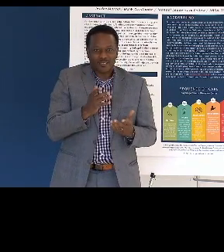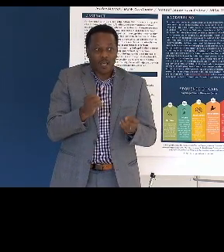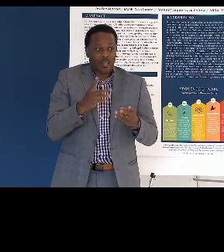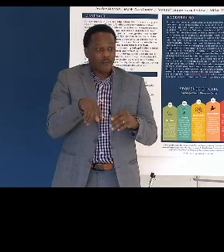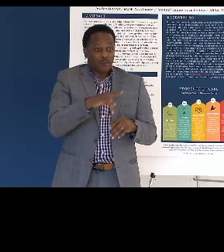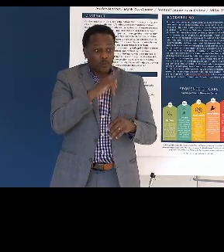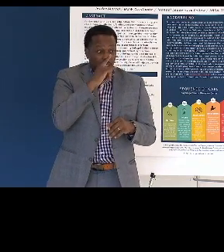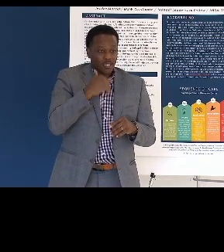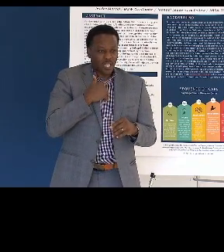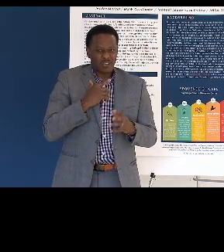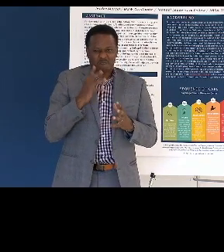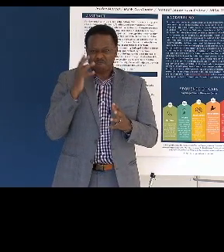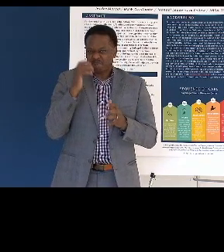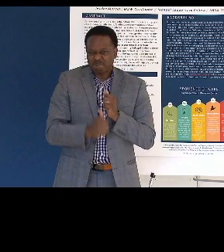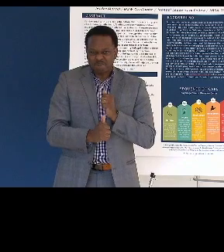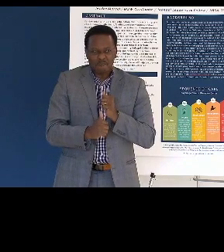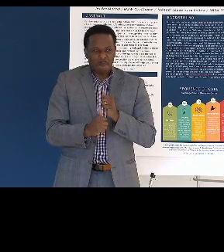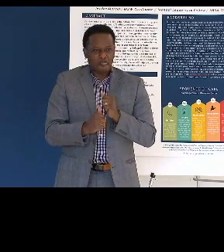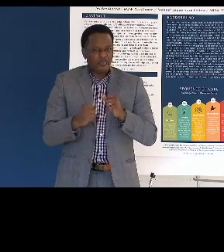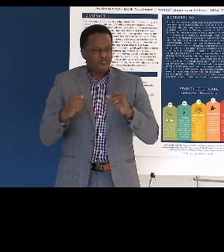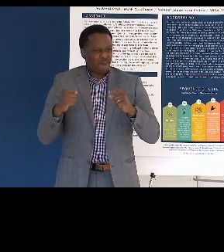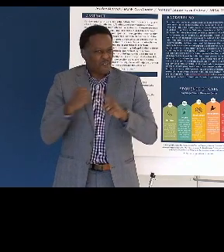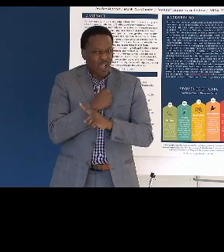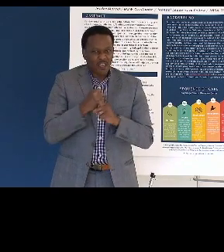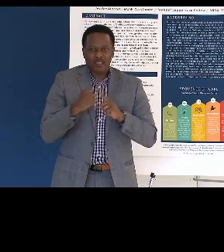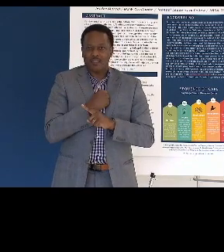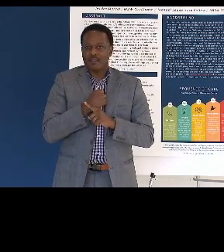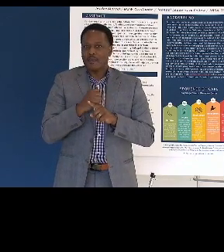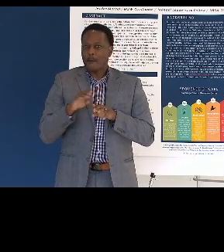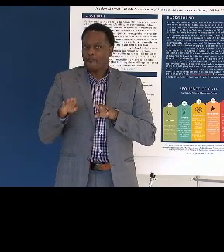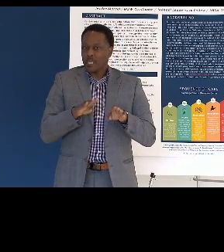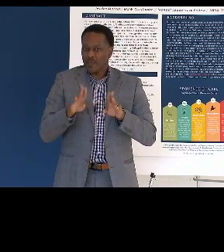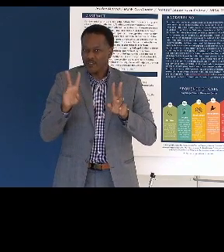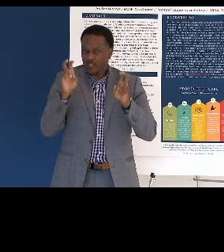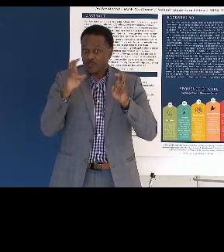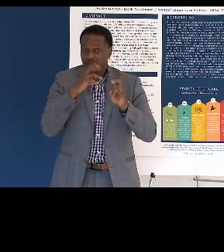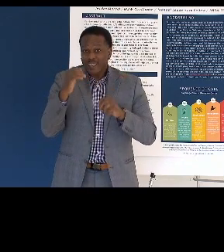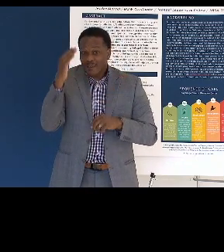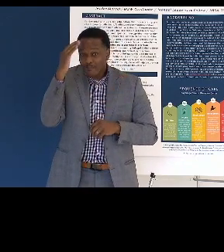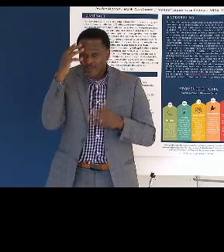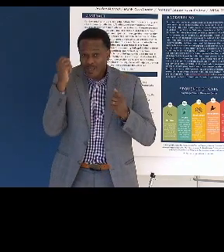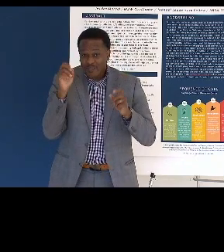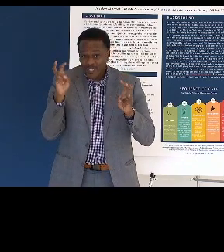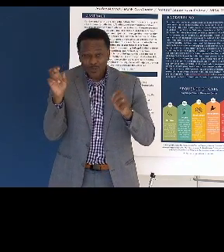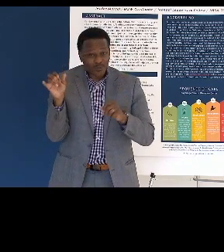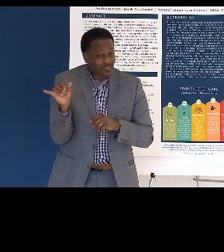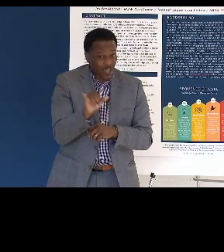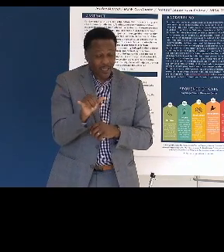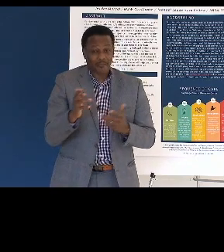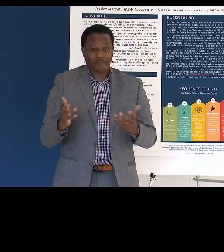significant, aggressive, violent behavior issues and mental health issues.